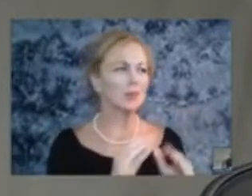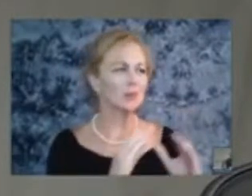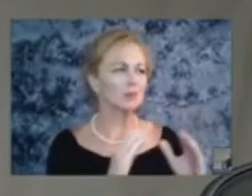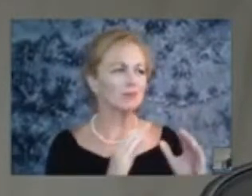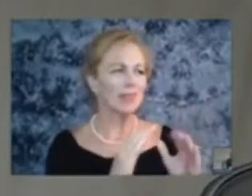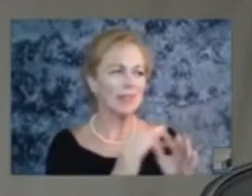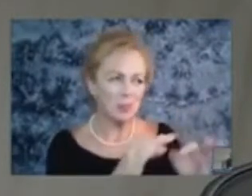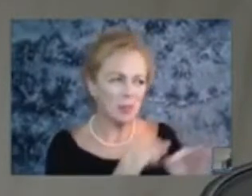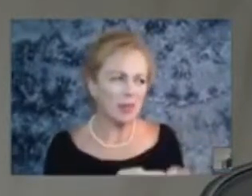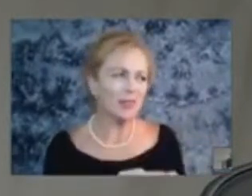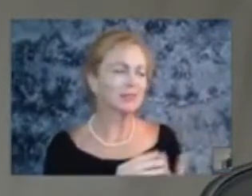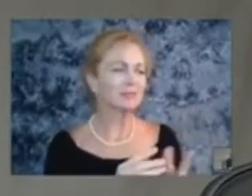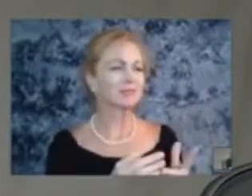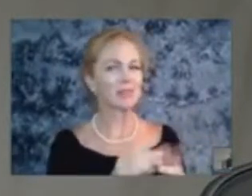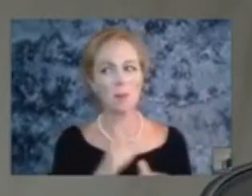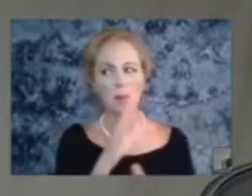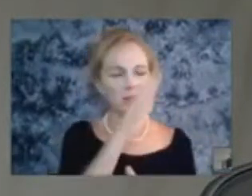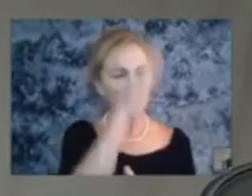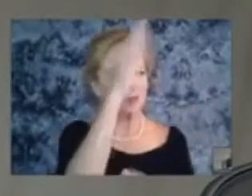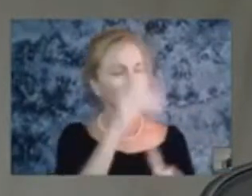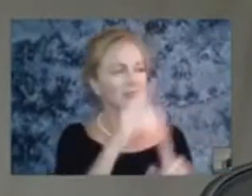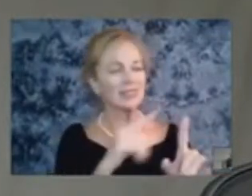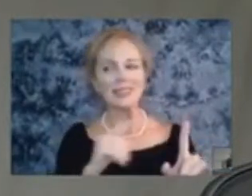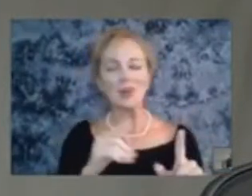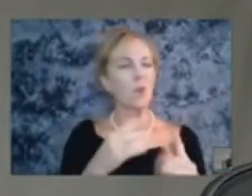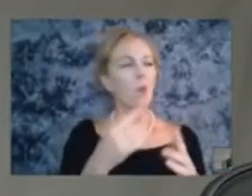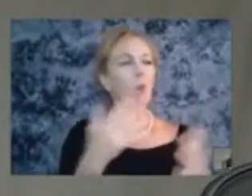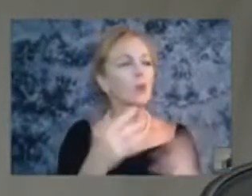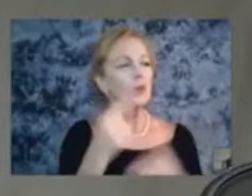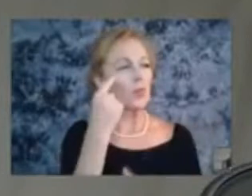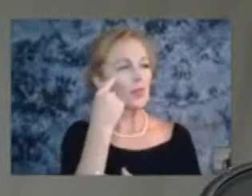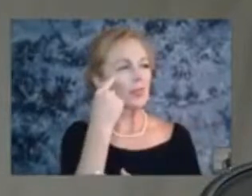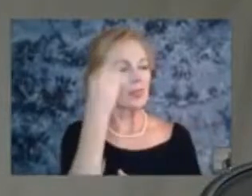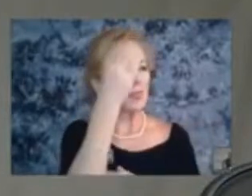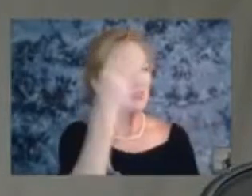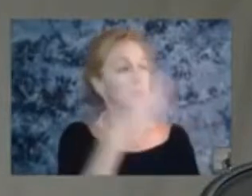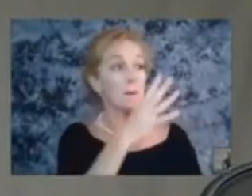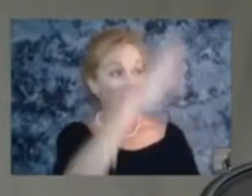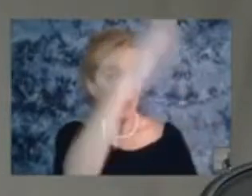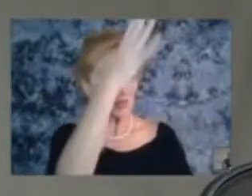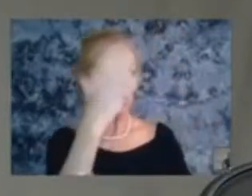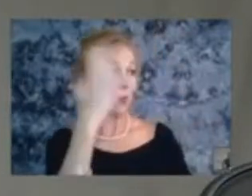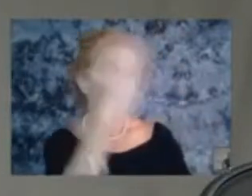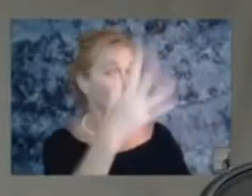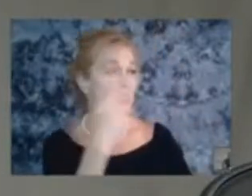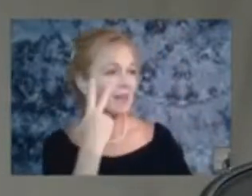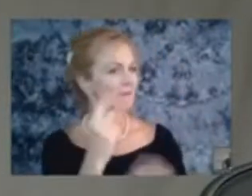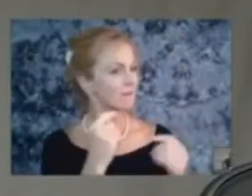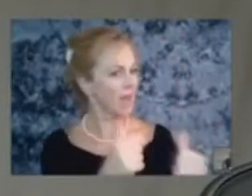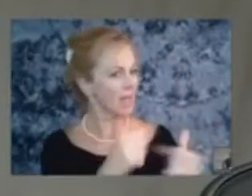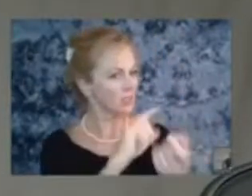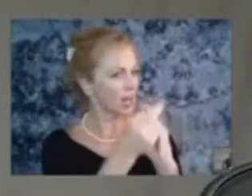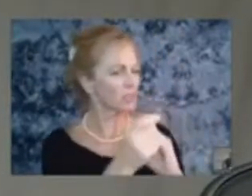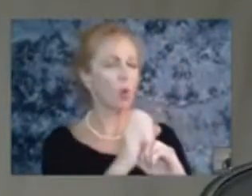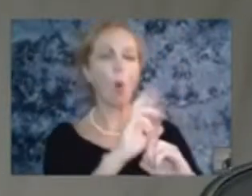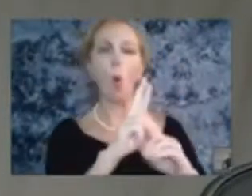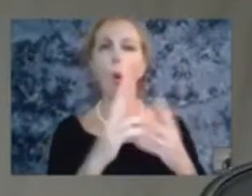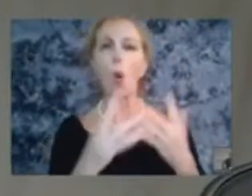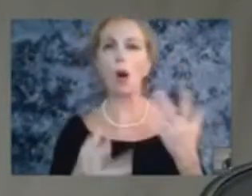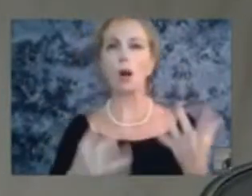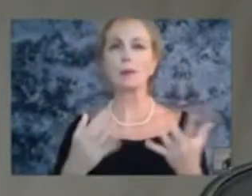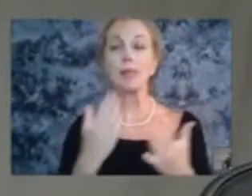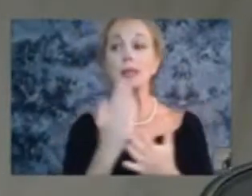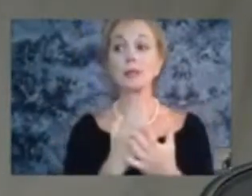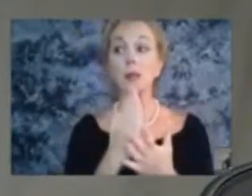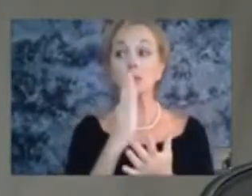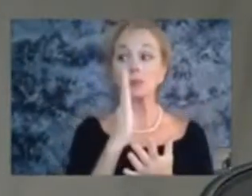rapid change, or what do you anticipate folks seeing? And I know also that it's sometimes some schools have had a different viewpoint